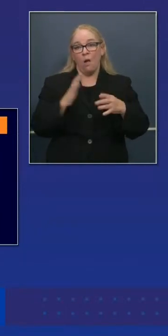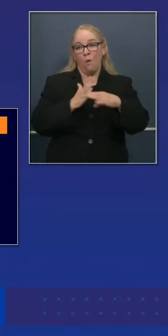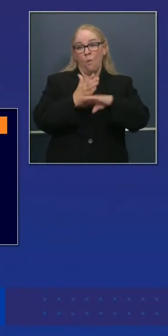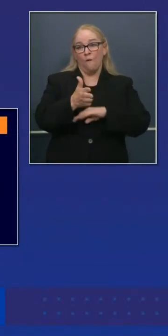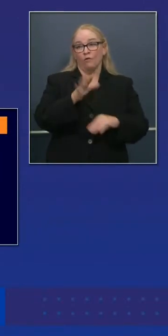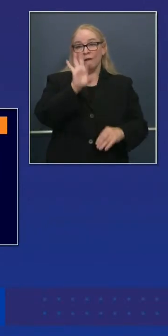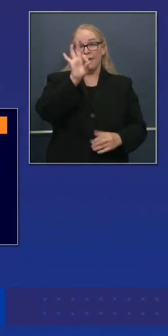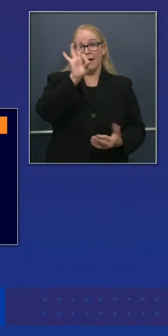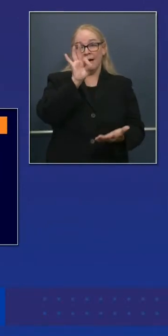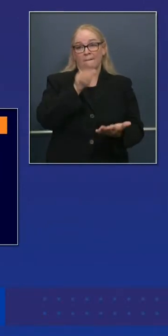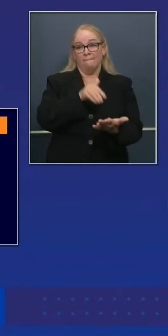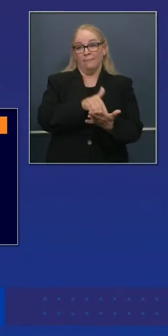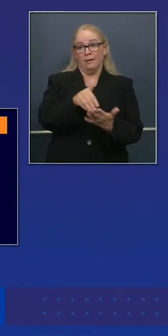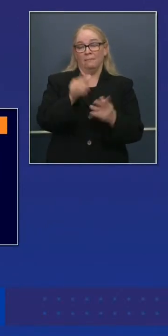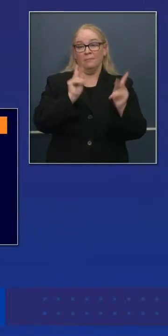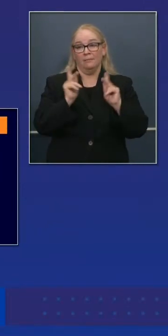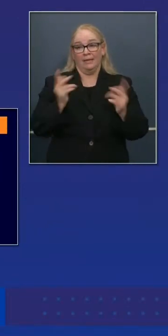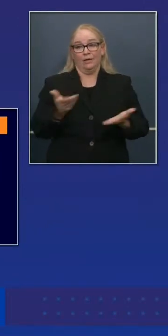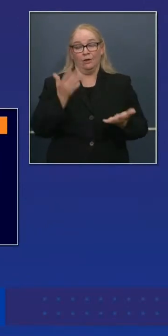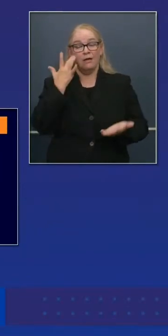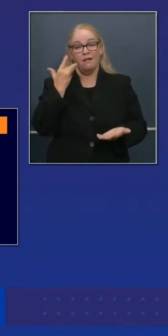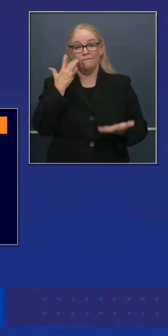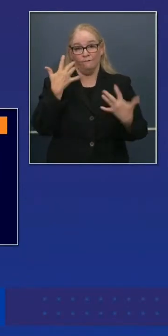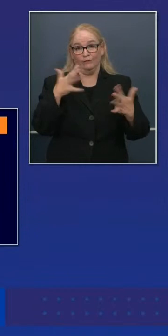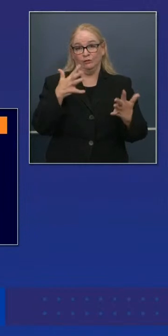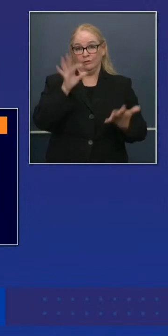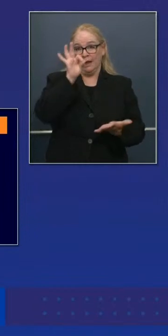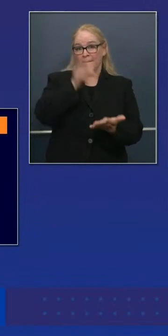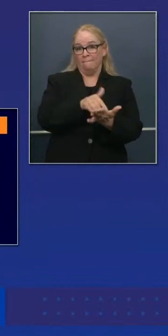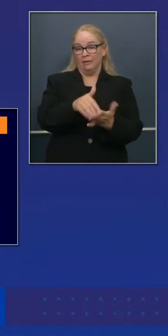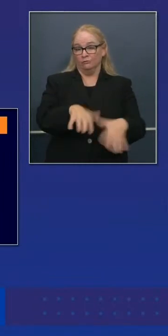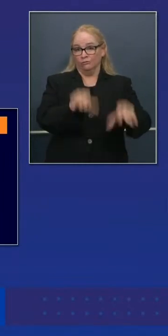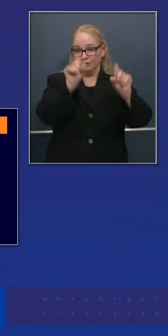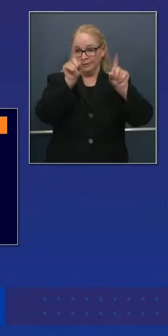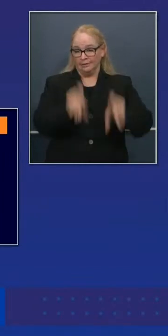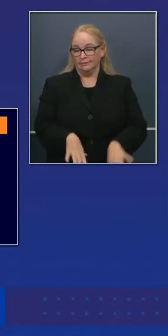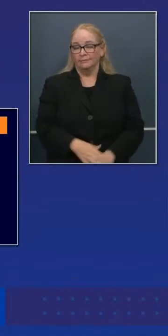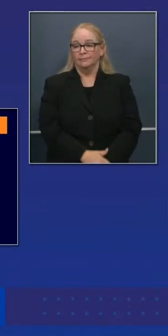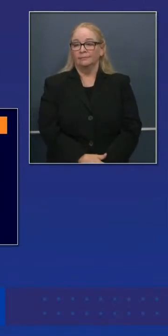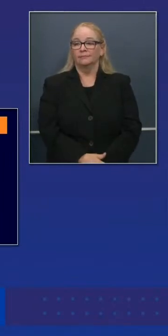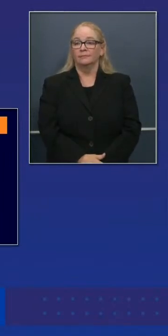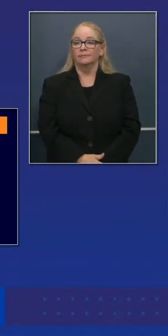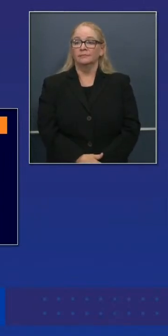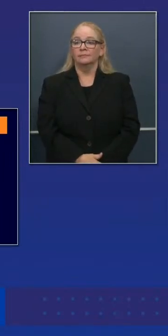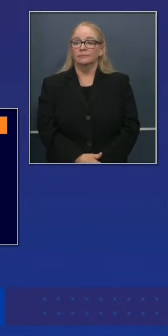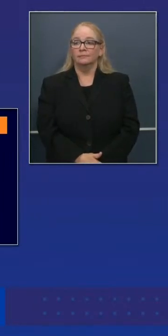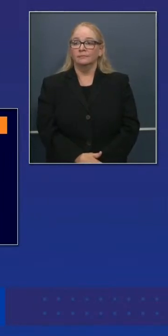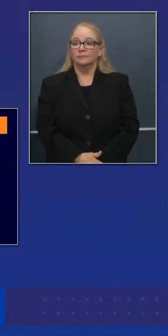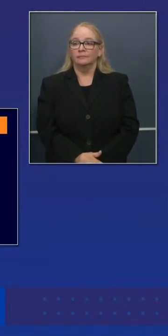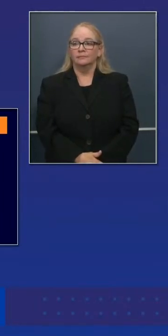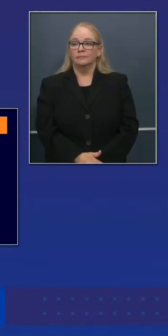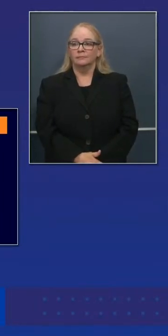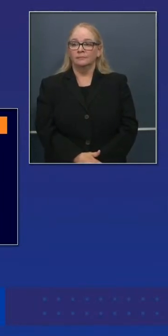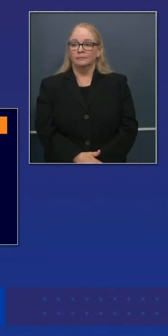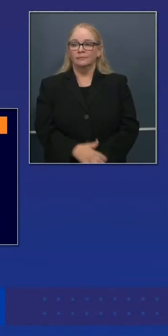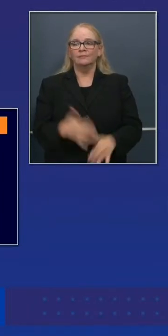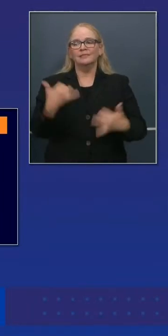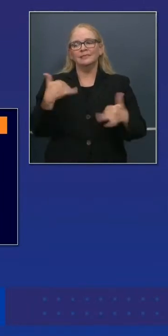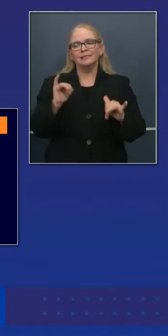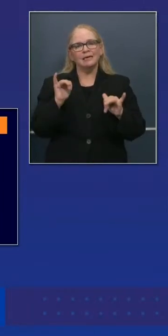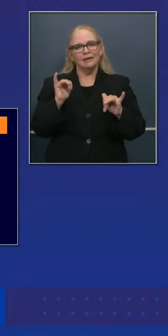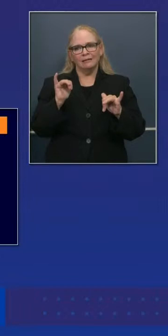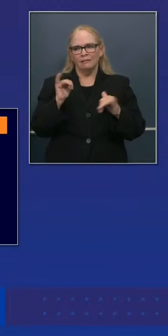need to increase testing here in the state to target that testing with more precision, but progress continues to be made